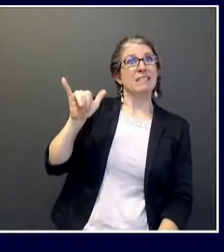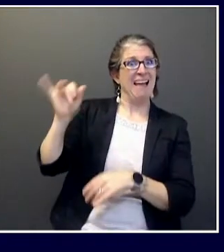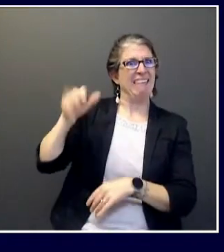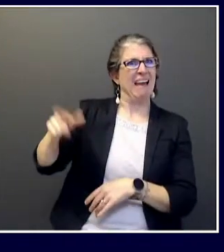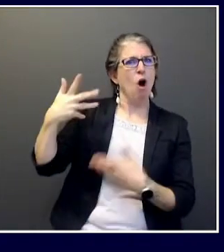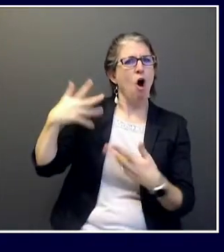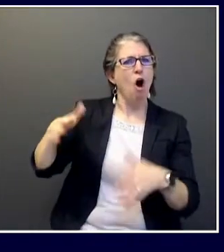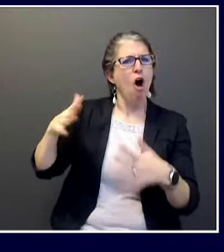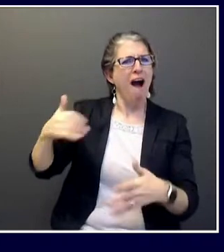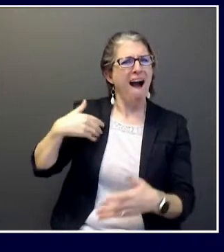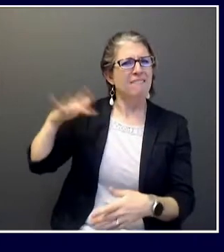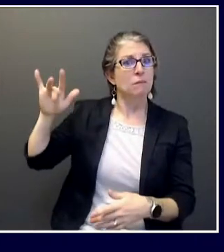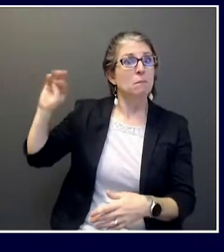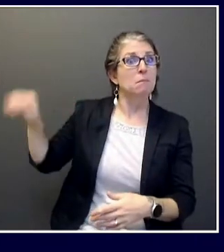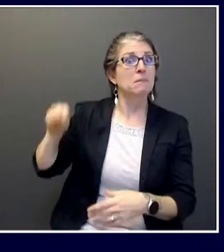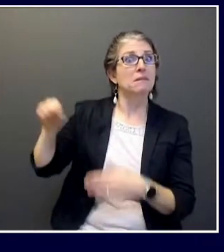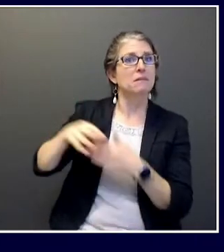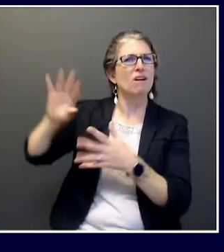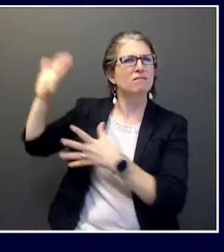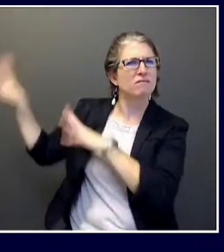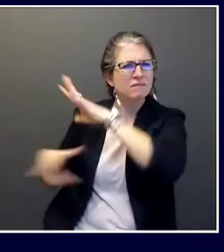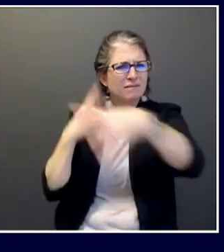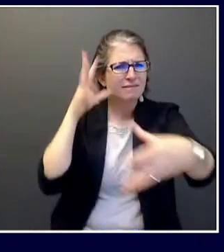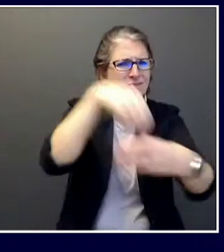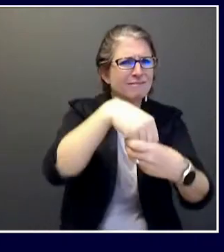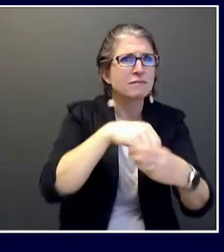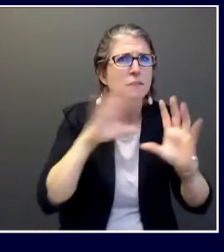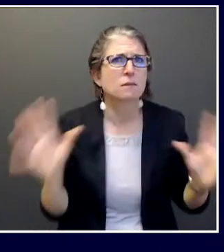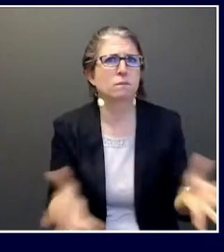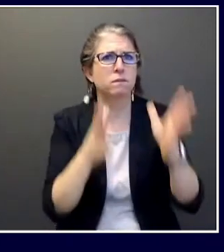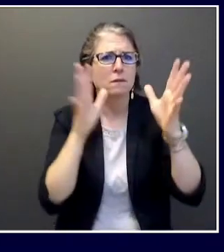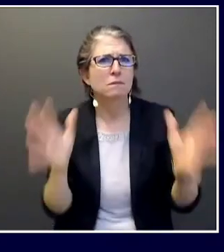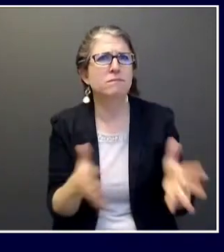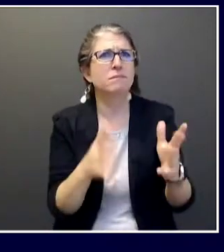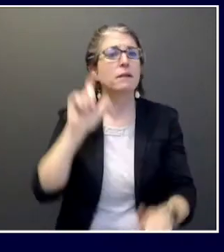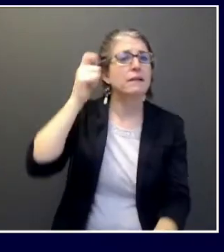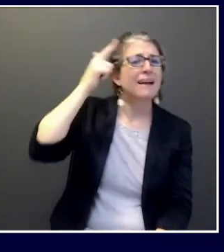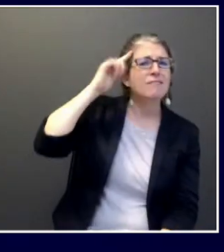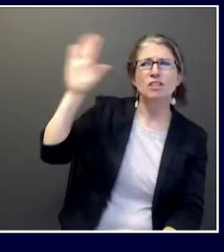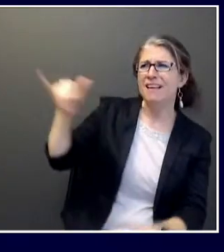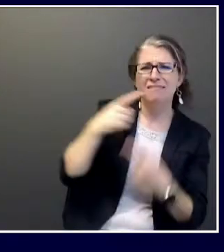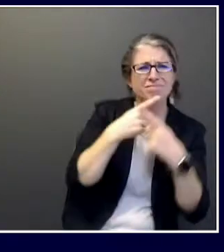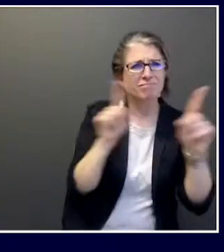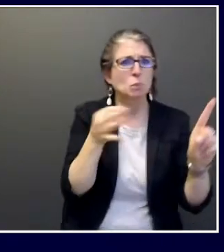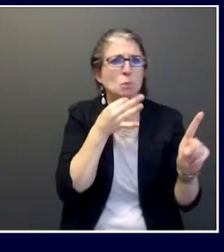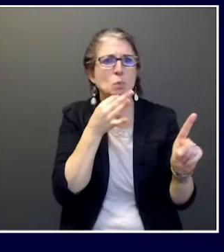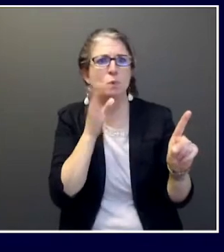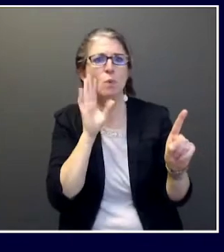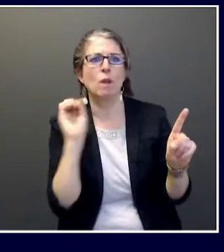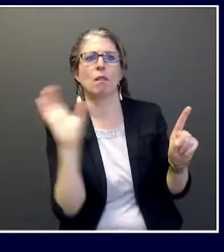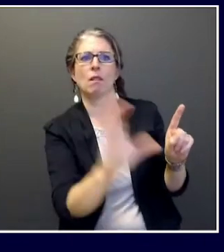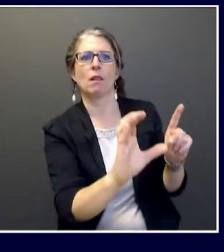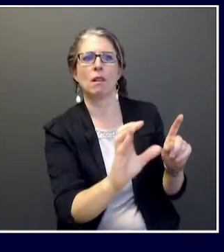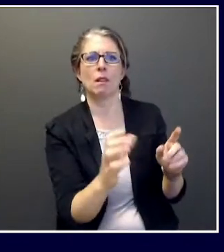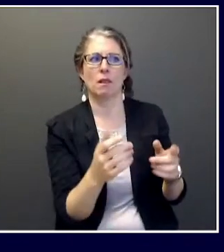very soon about that. Thank you both. Thank you. Thanks, Brian. Chris Costa, over to you.